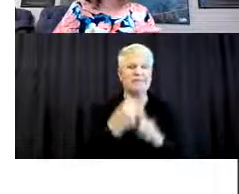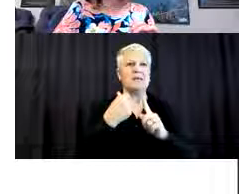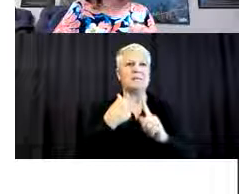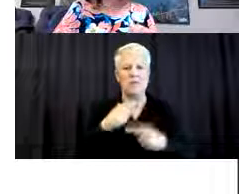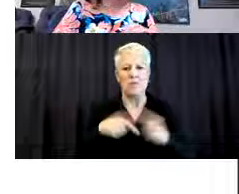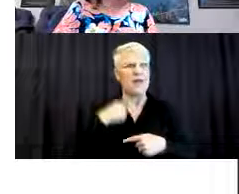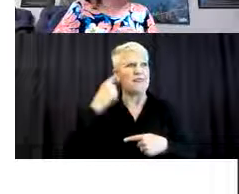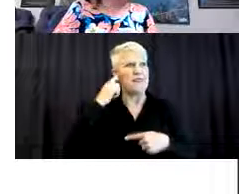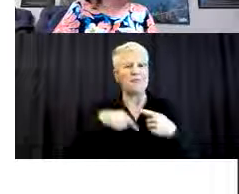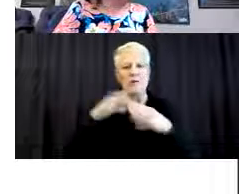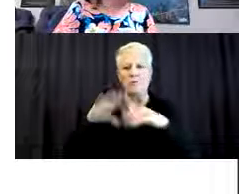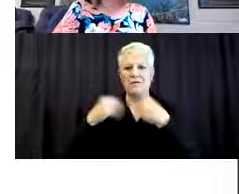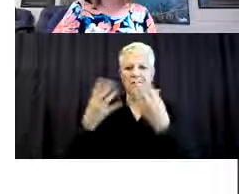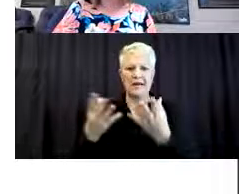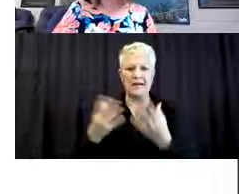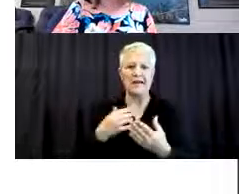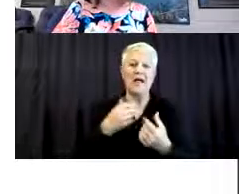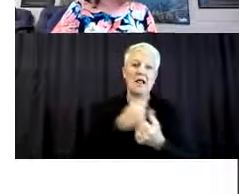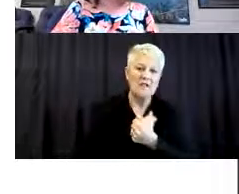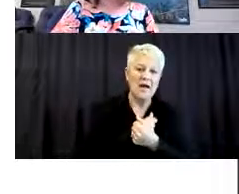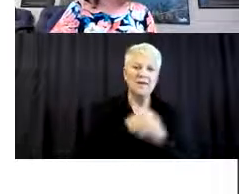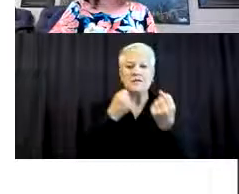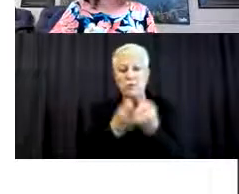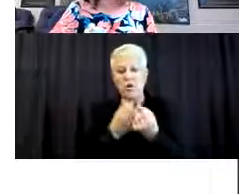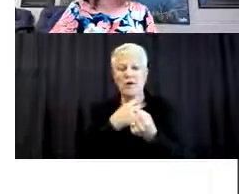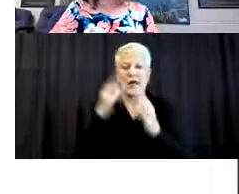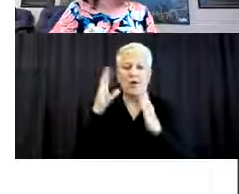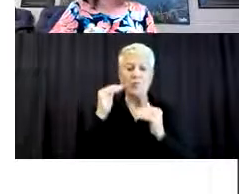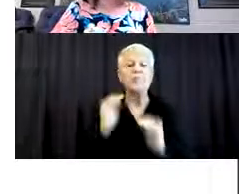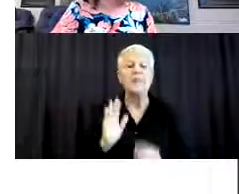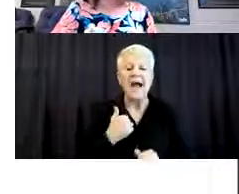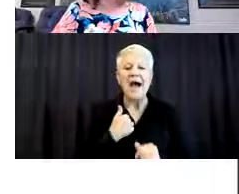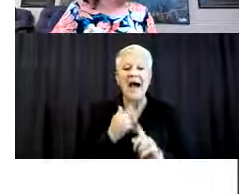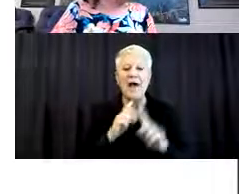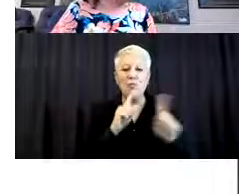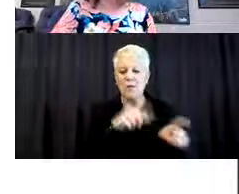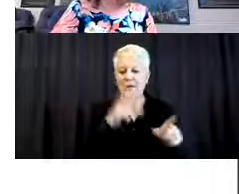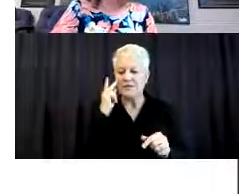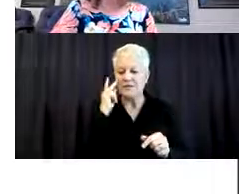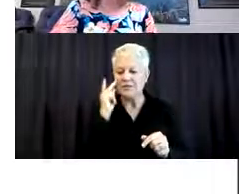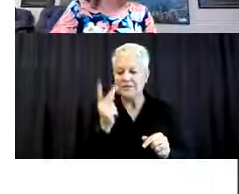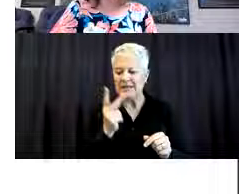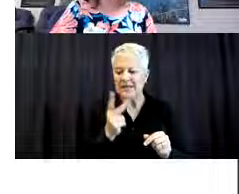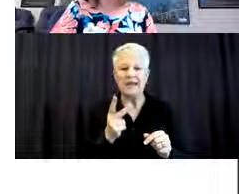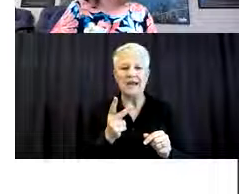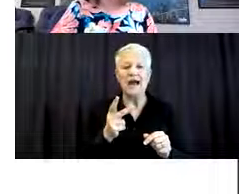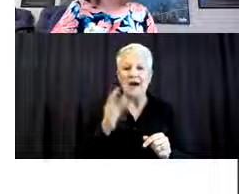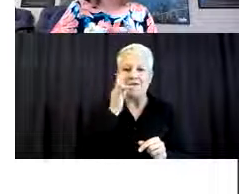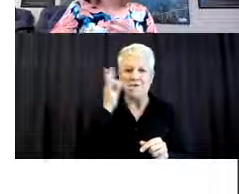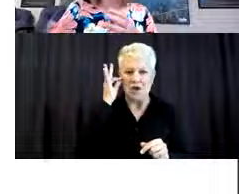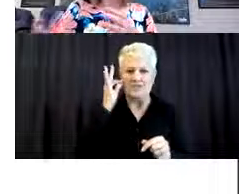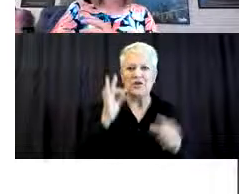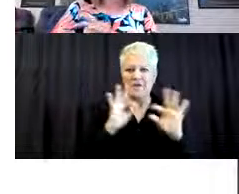think about providing welcome support and hope. I went out to see a foster family,